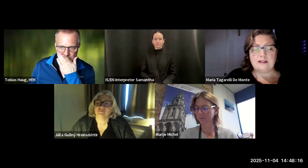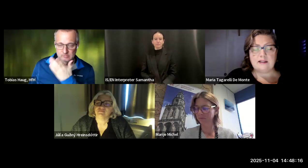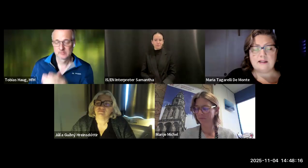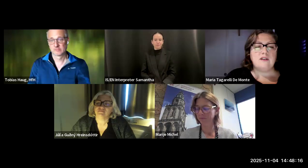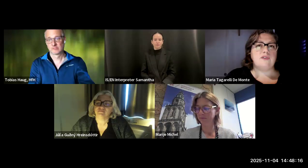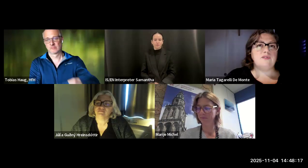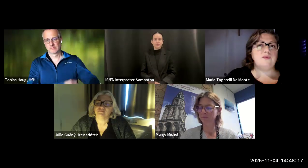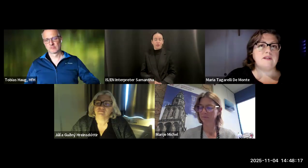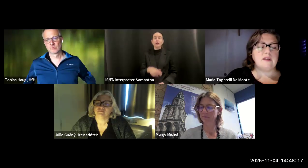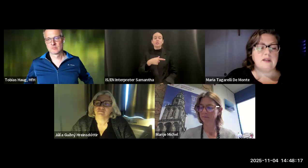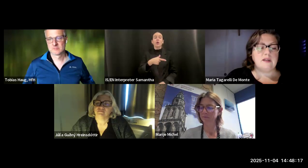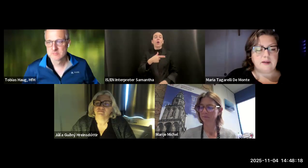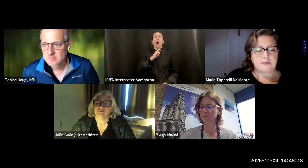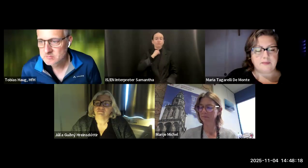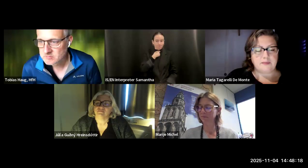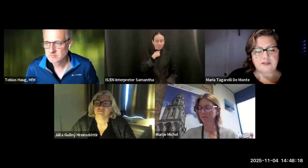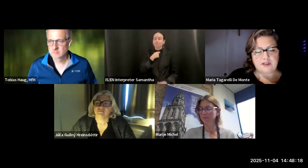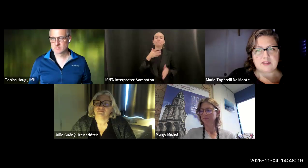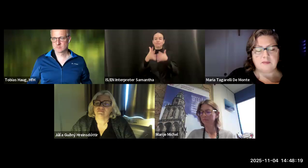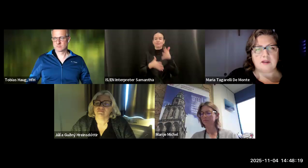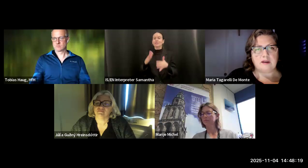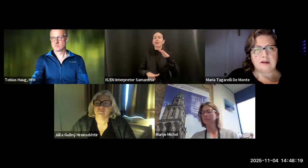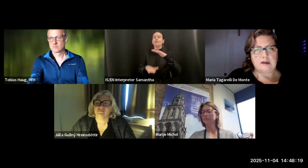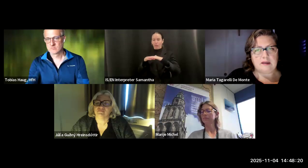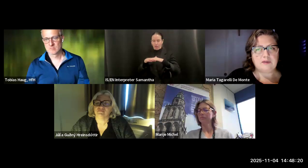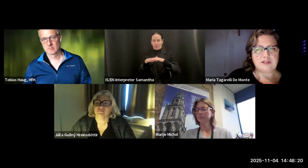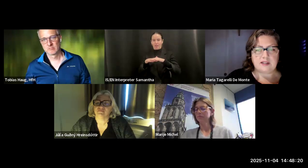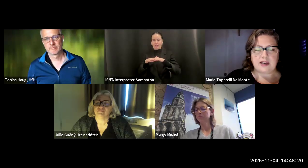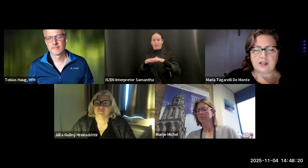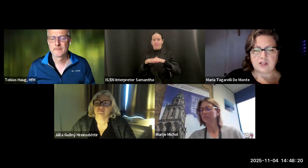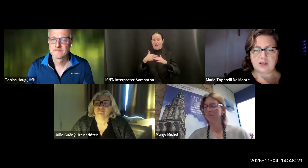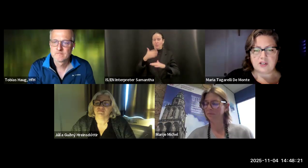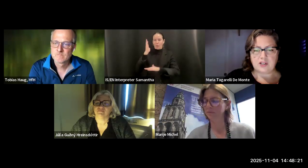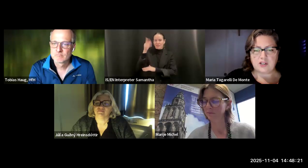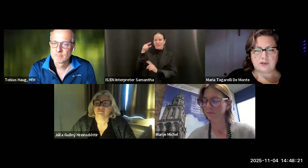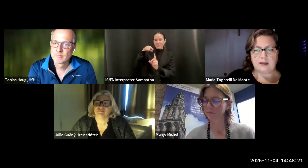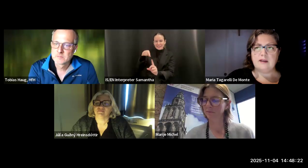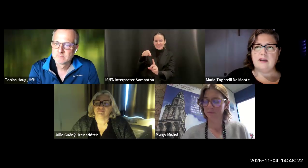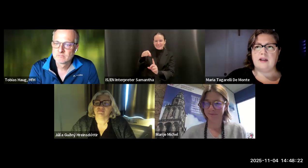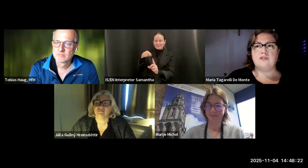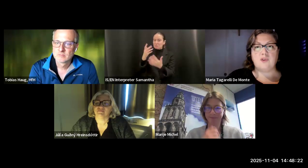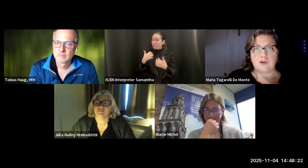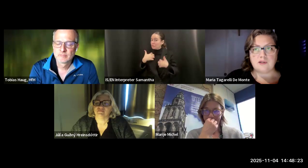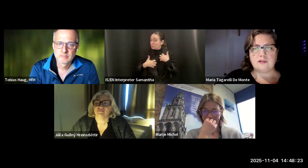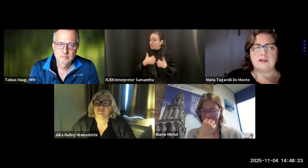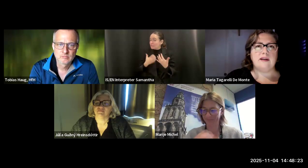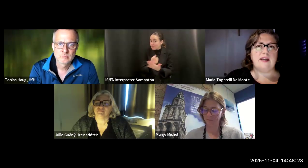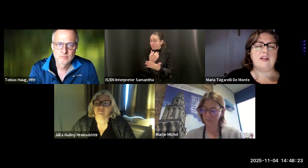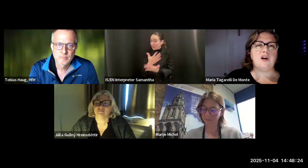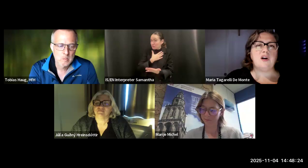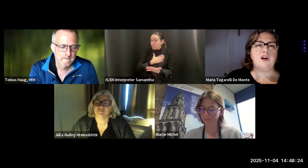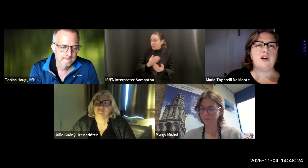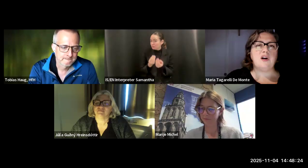completely signed. So for this reason, I believe there is something interesting that I can share with you today. And of